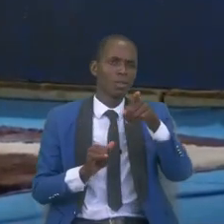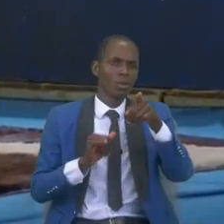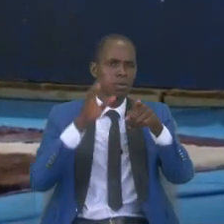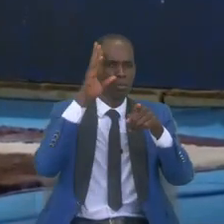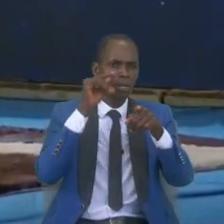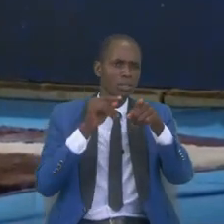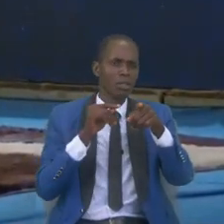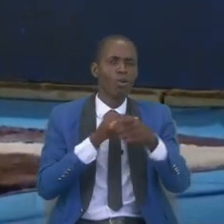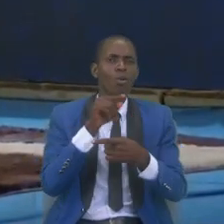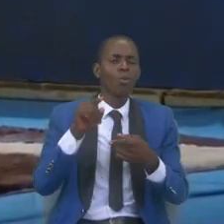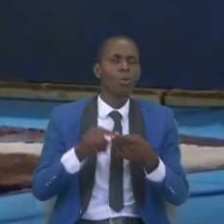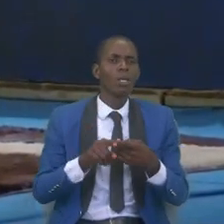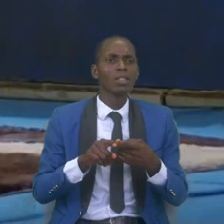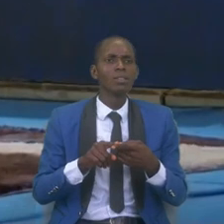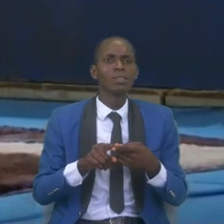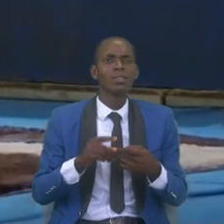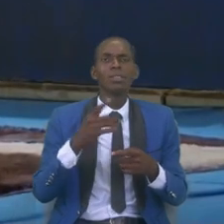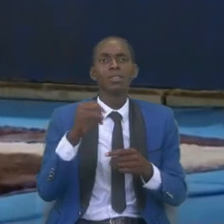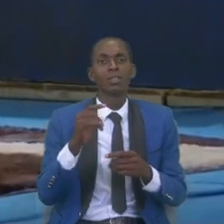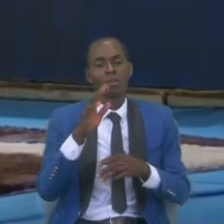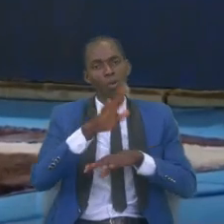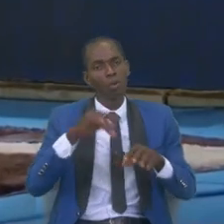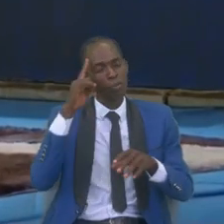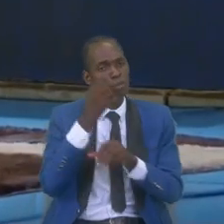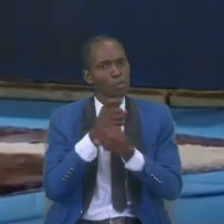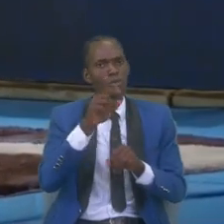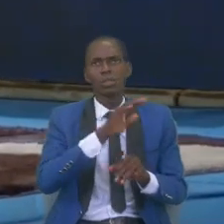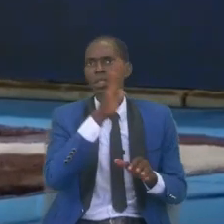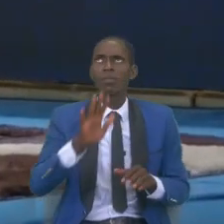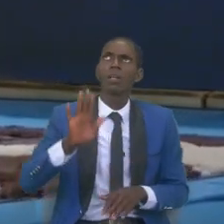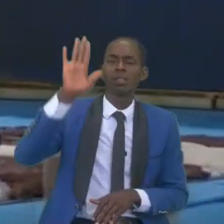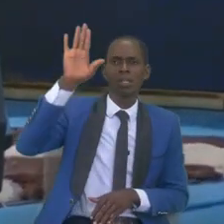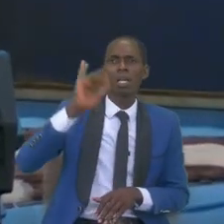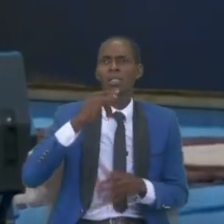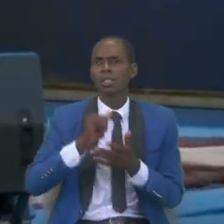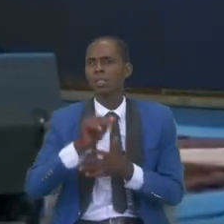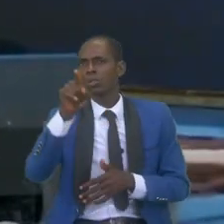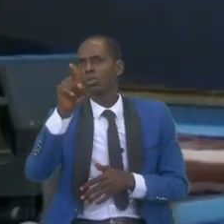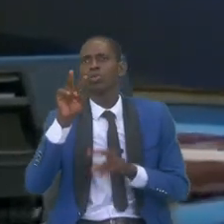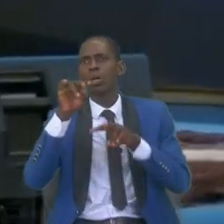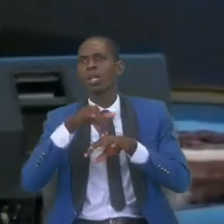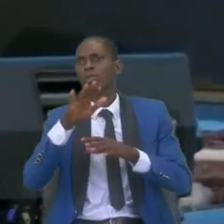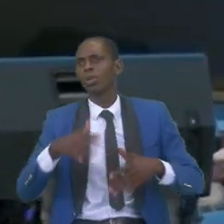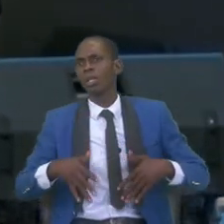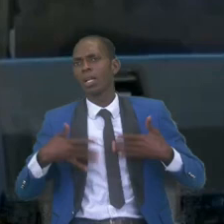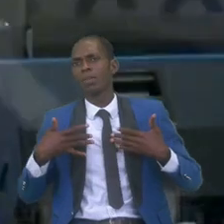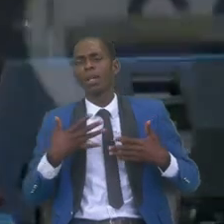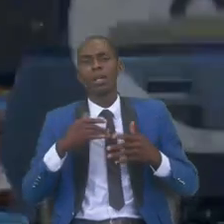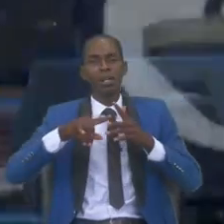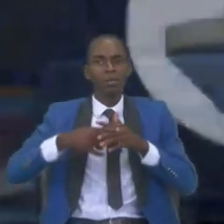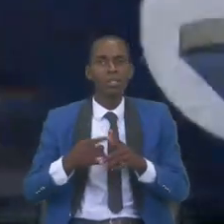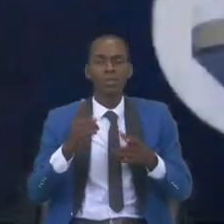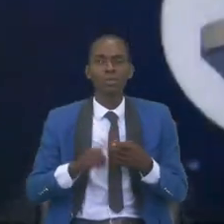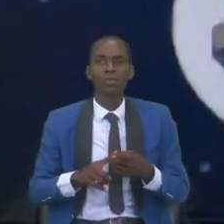call was made, you didn't respond. I said, that person there, look at your life. And then I began the altar call,